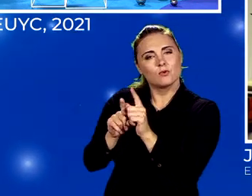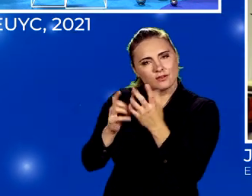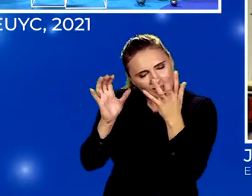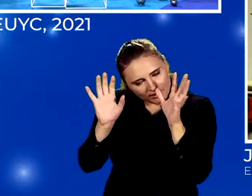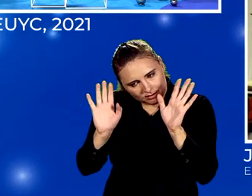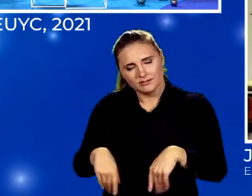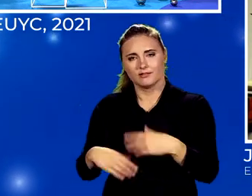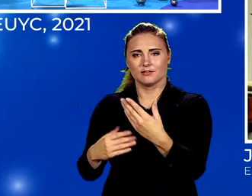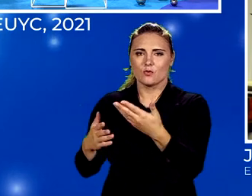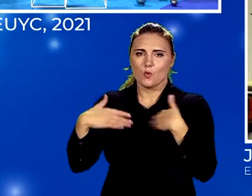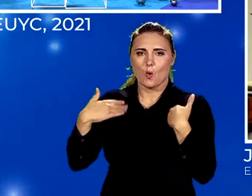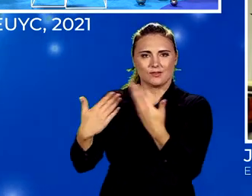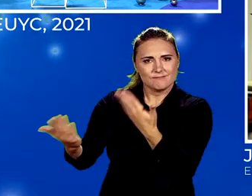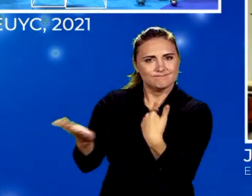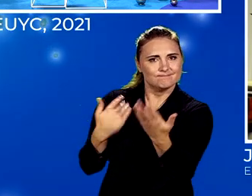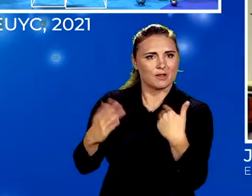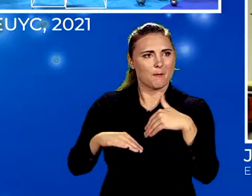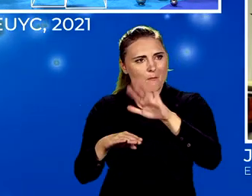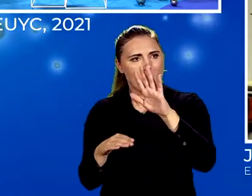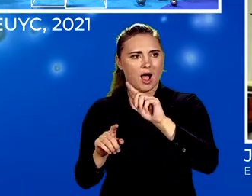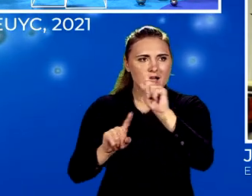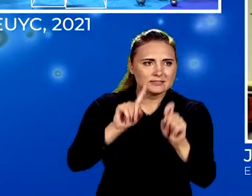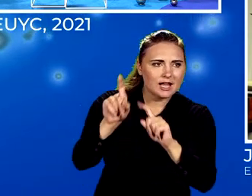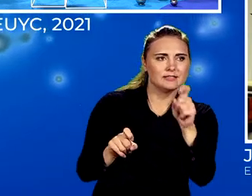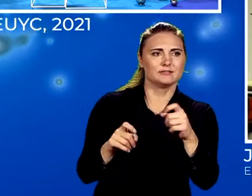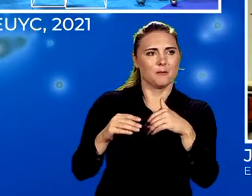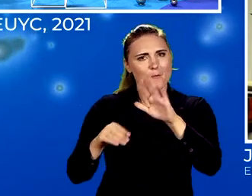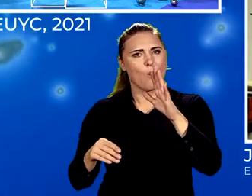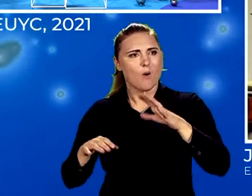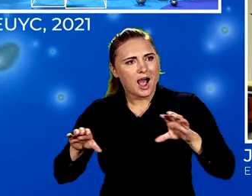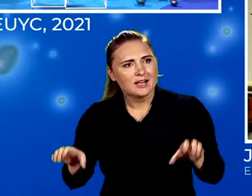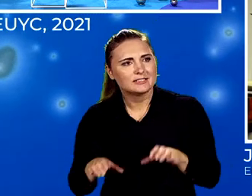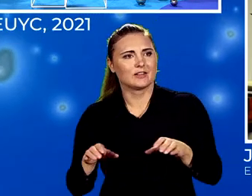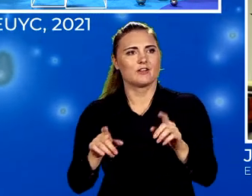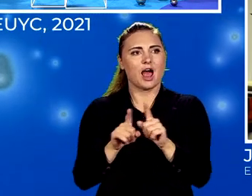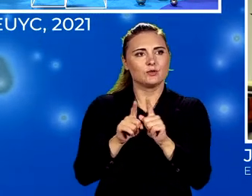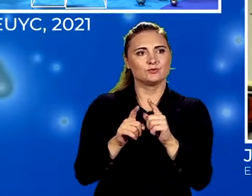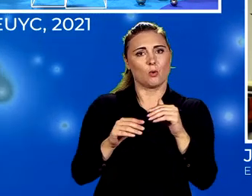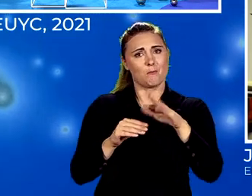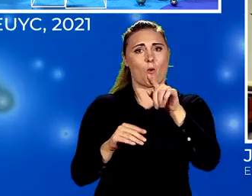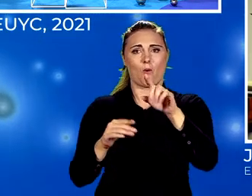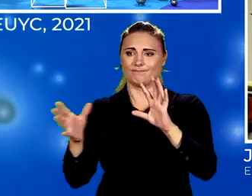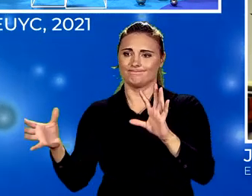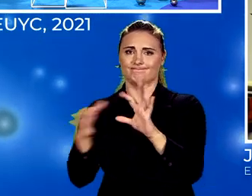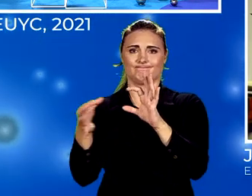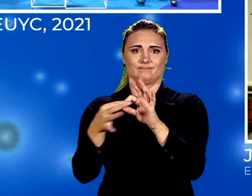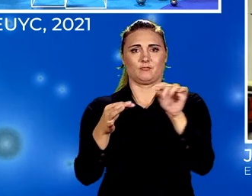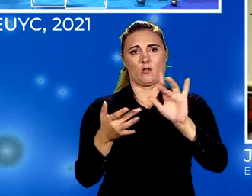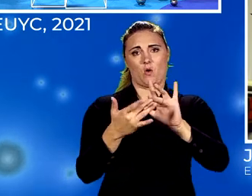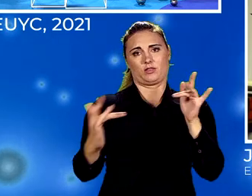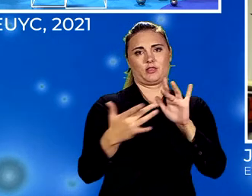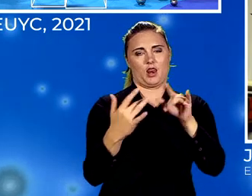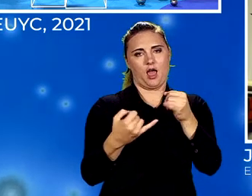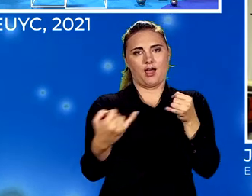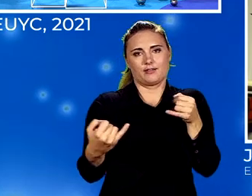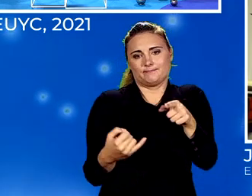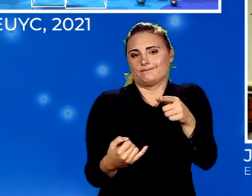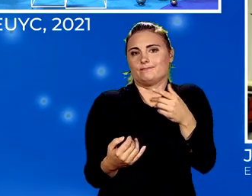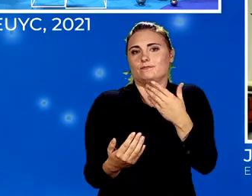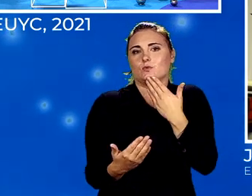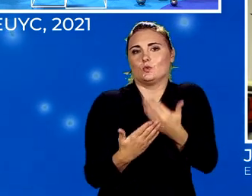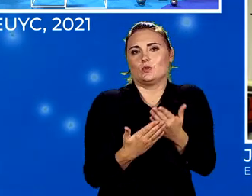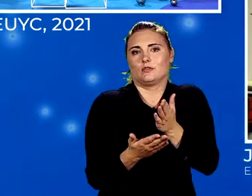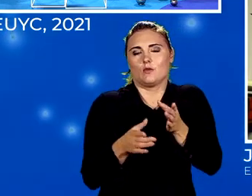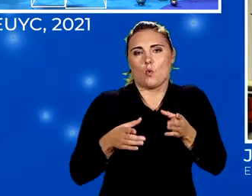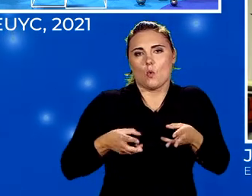of data to access online content and also the availability of computers within households. Hence,